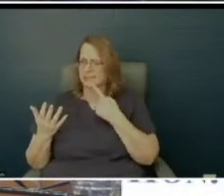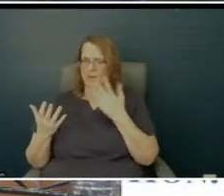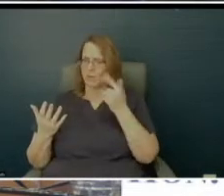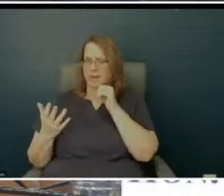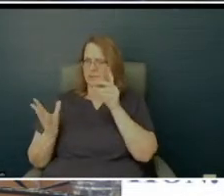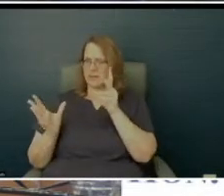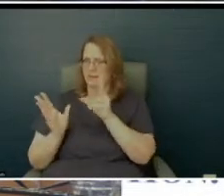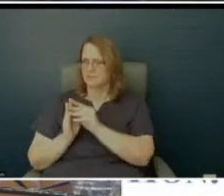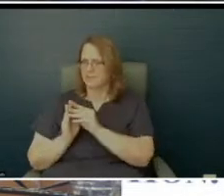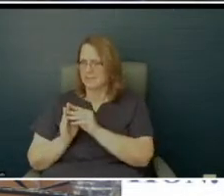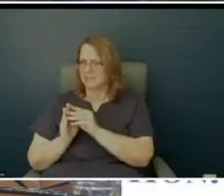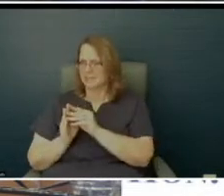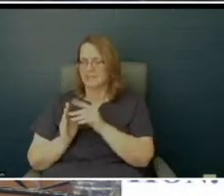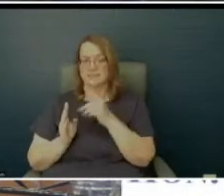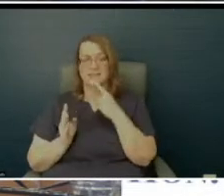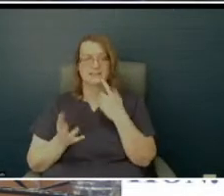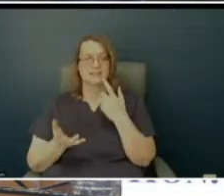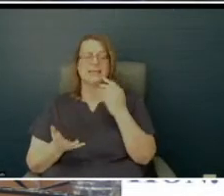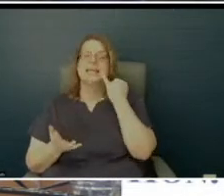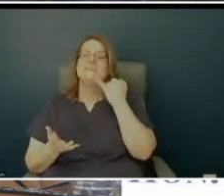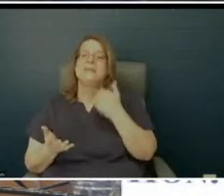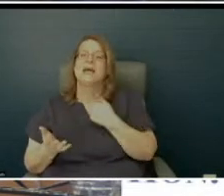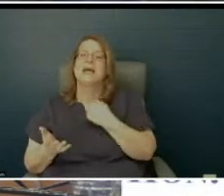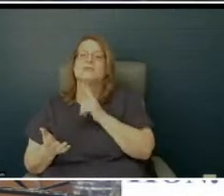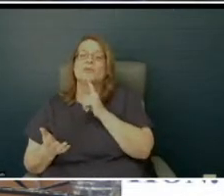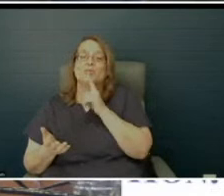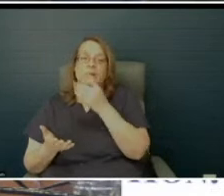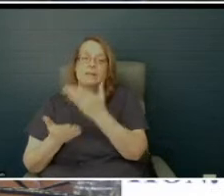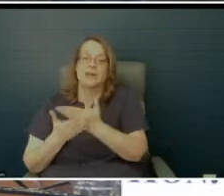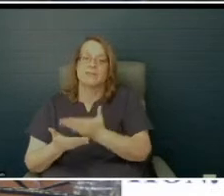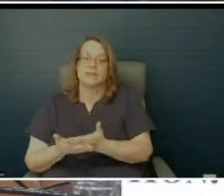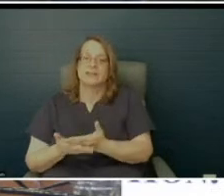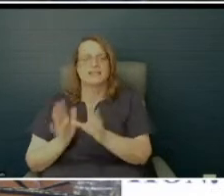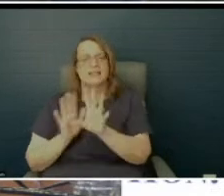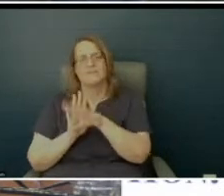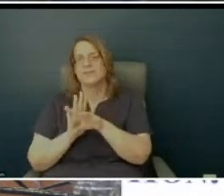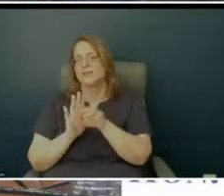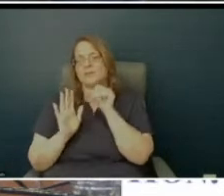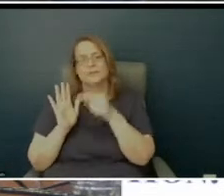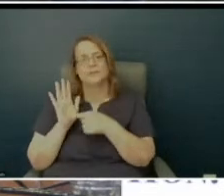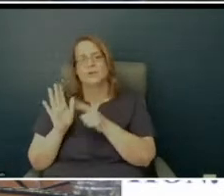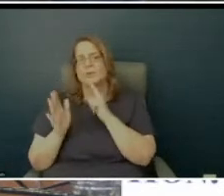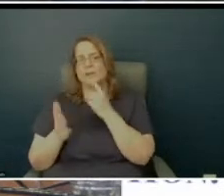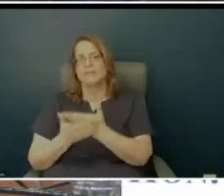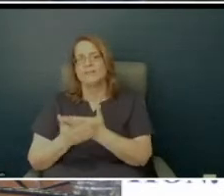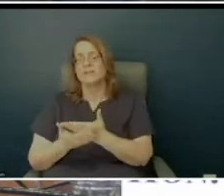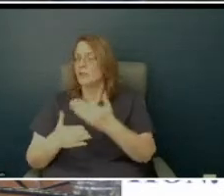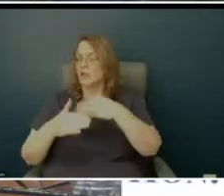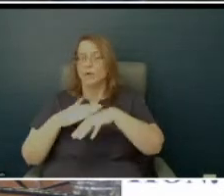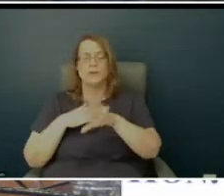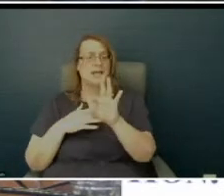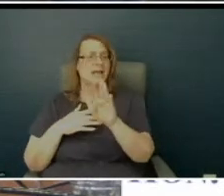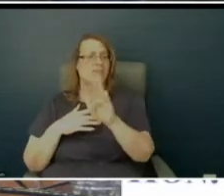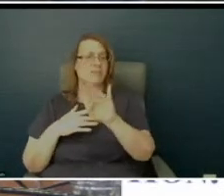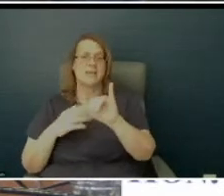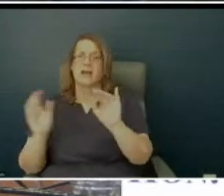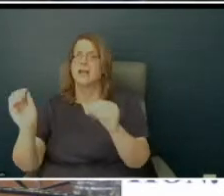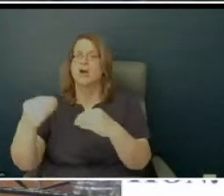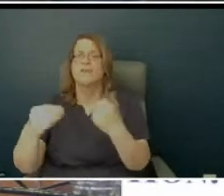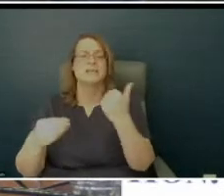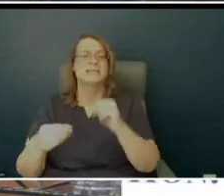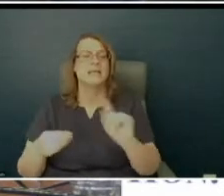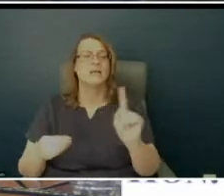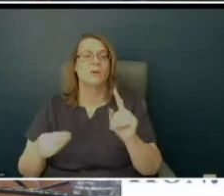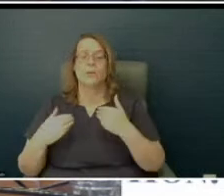because if he has real evidence, which this video doesn't show, he can walk into an FBI field office anywhere in the United States. There's 55 of